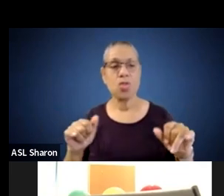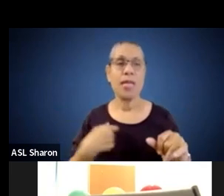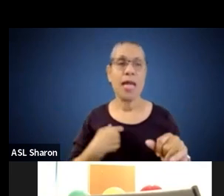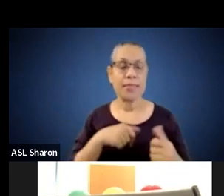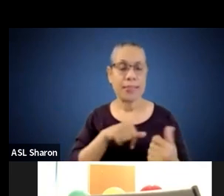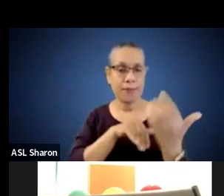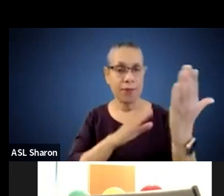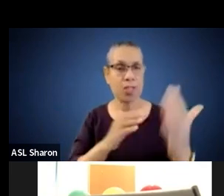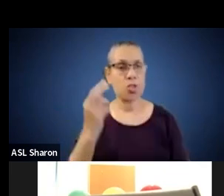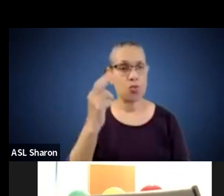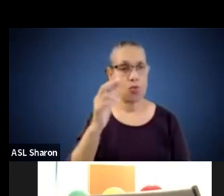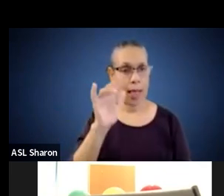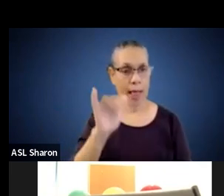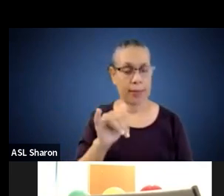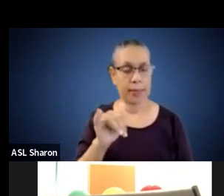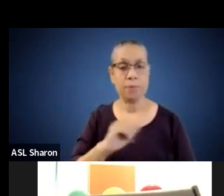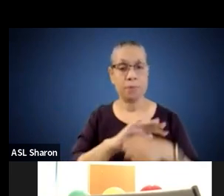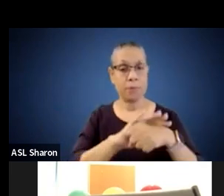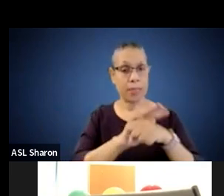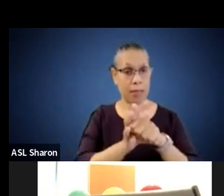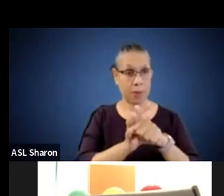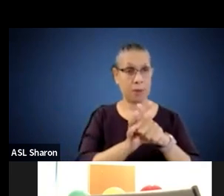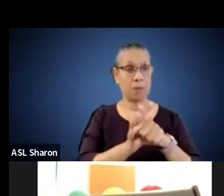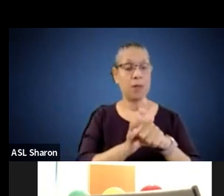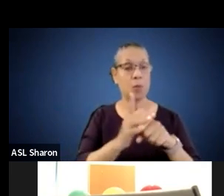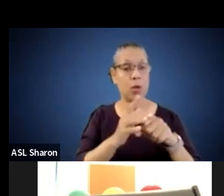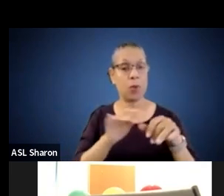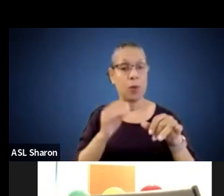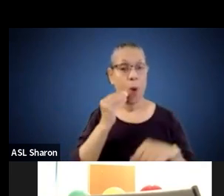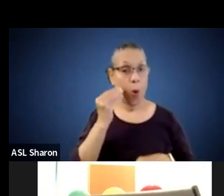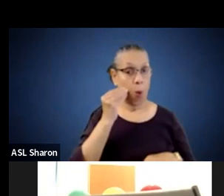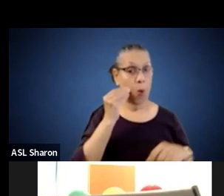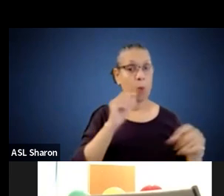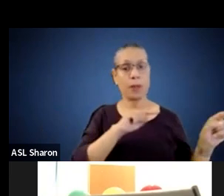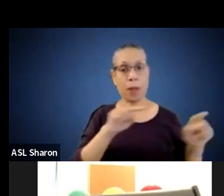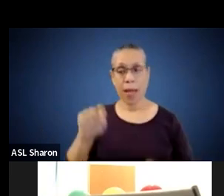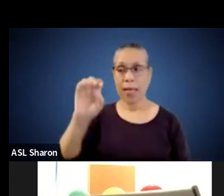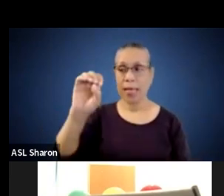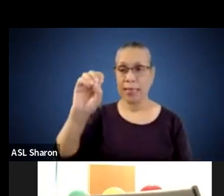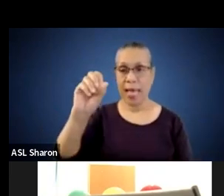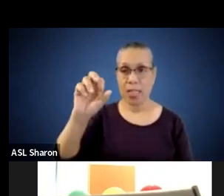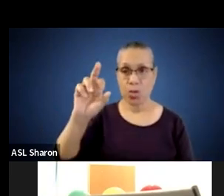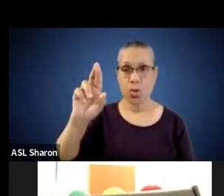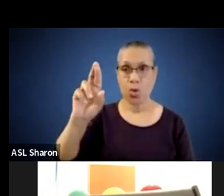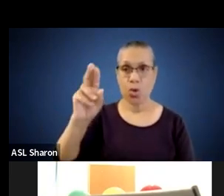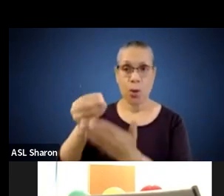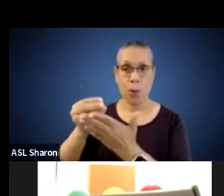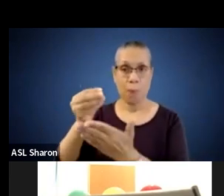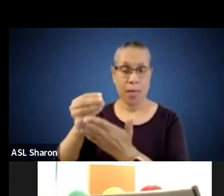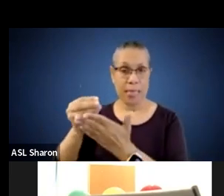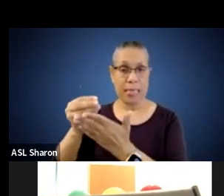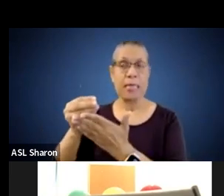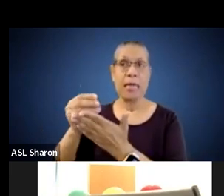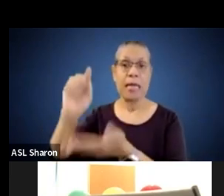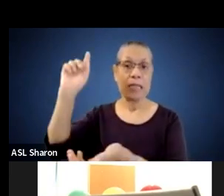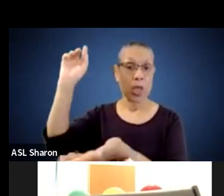that um we're coming off of pandemic and Esther money and um you just can't rip off Band-Aids um we're trying to